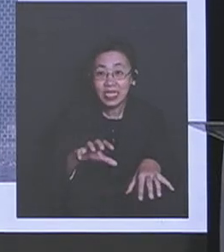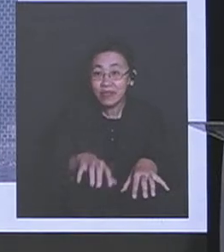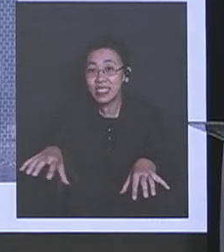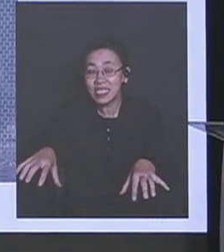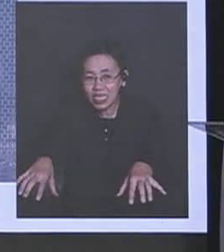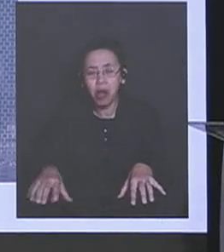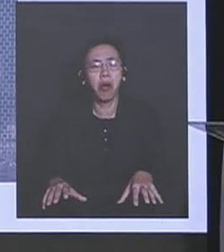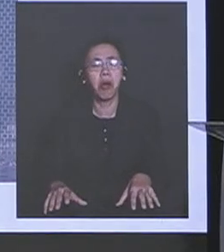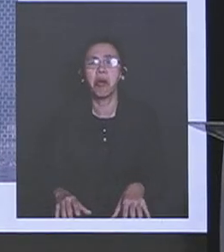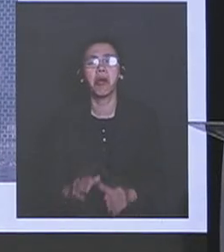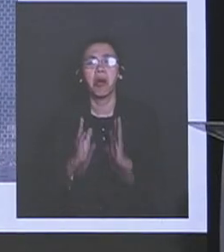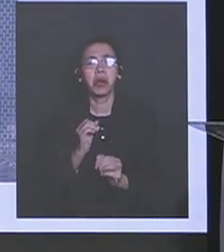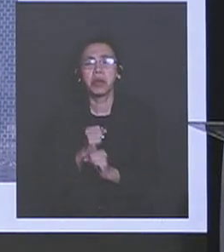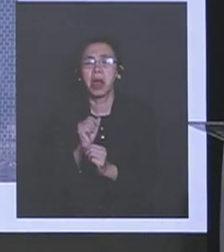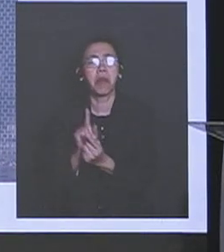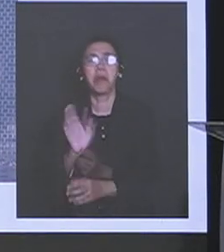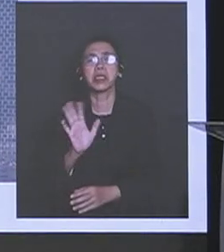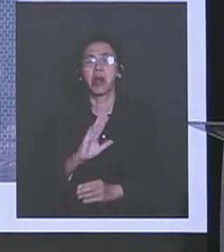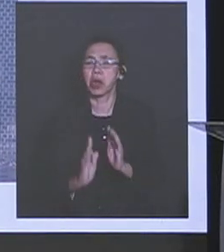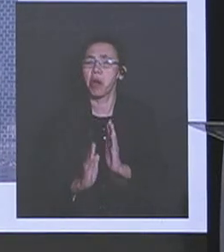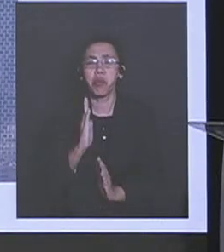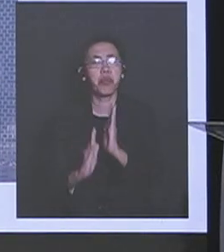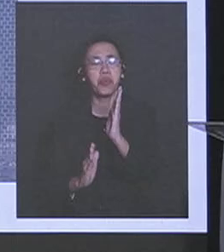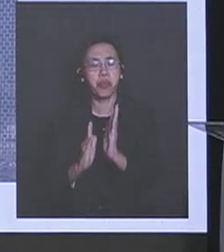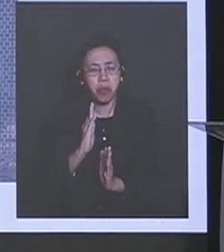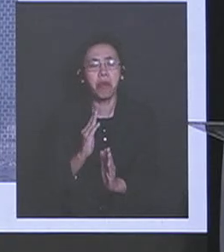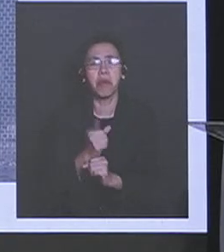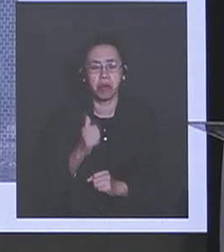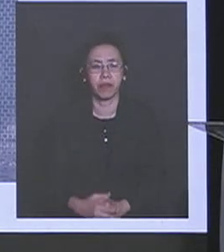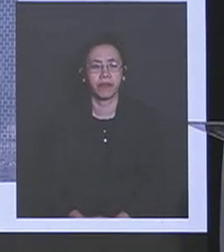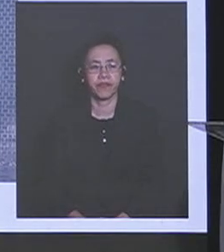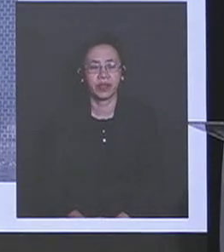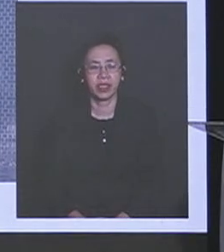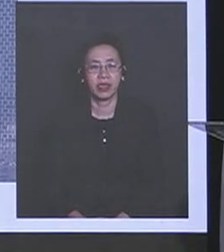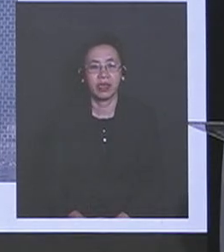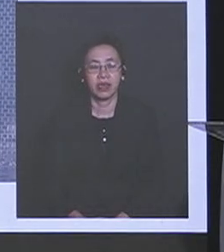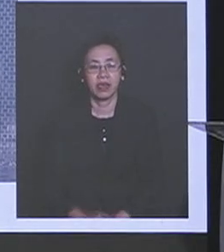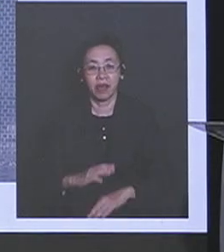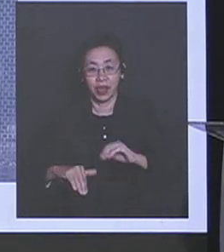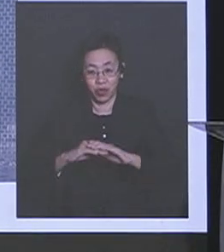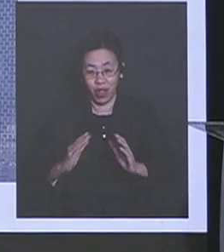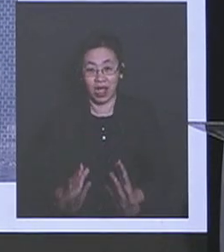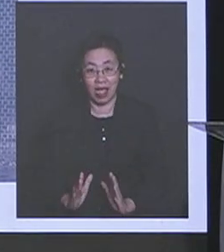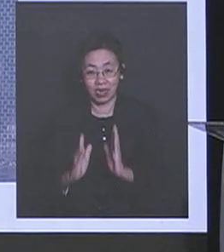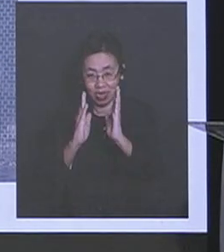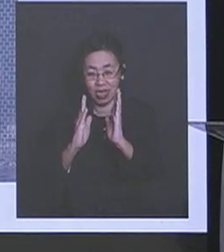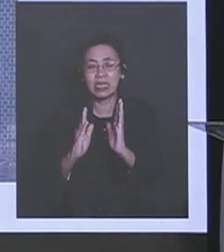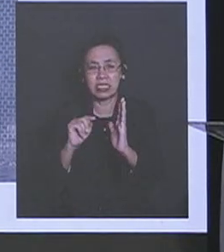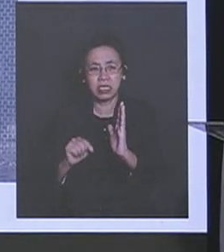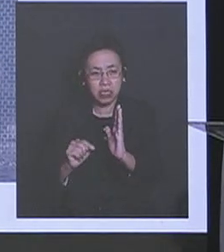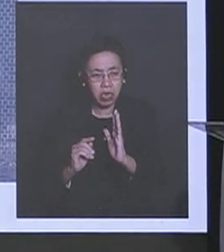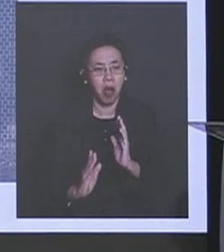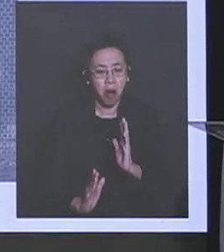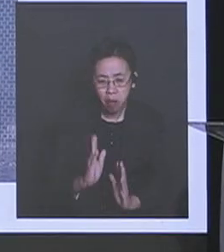But that's sort of historically how the Midtown skyline, the Manhattan skyline, has developed. I personally